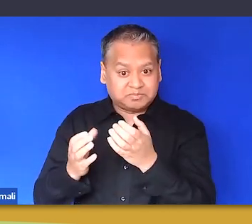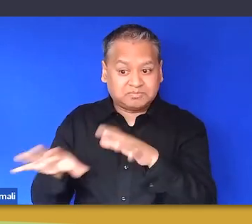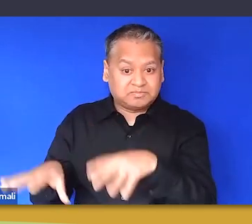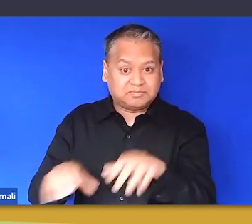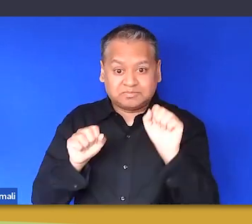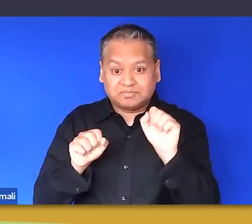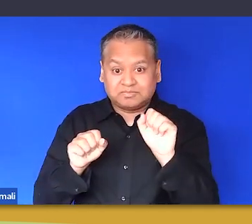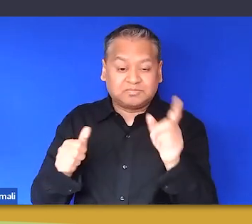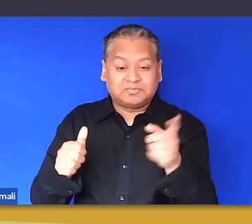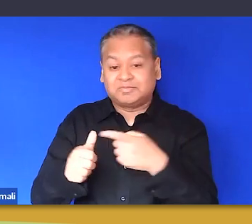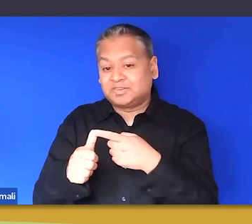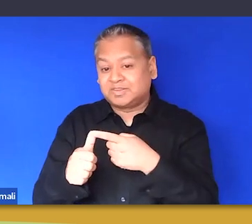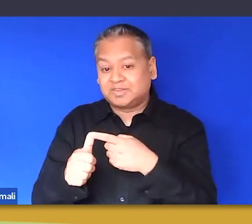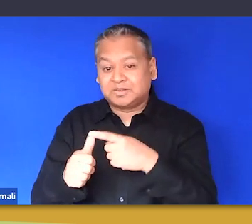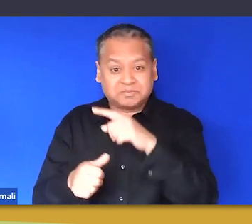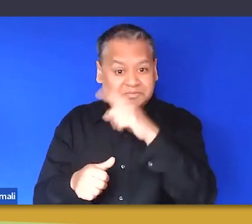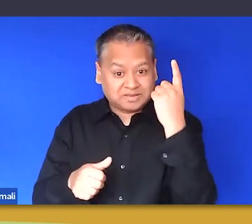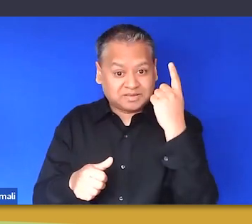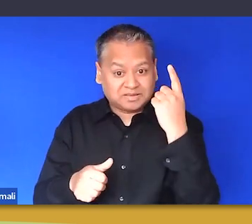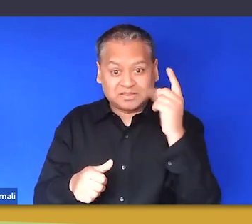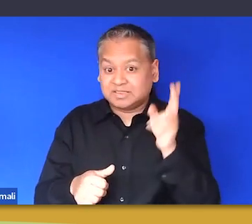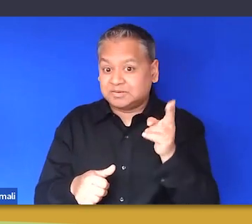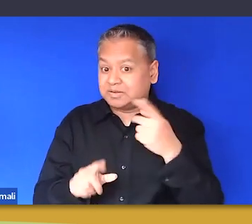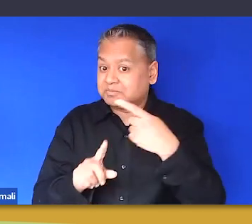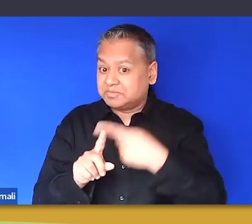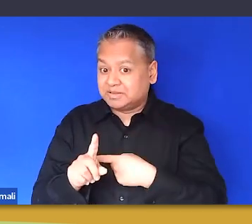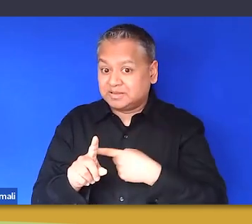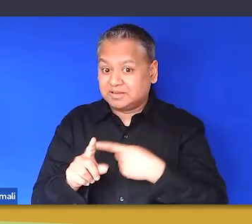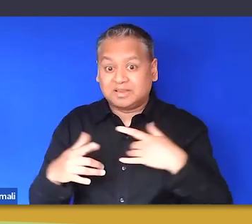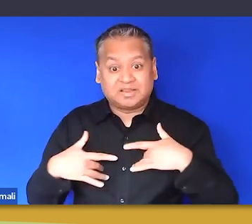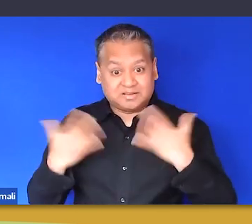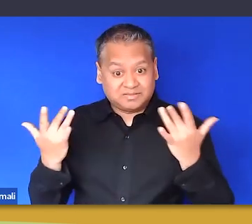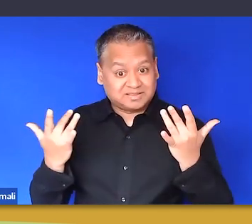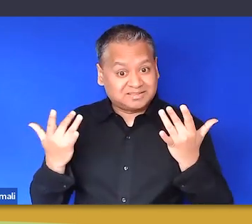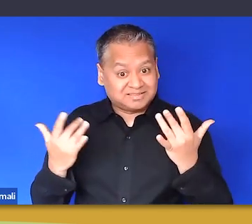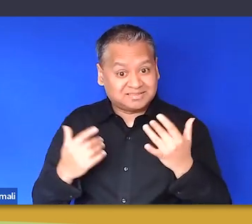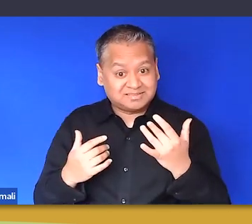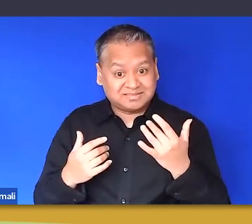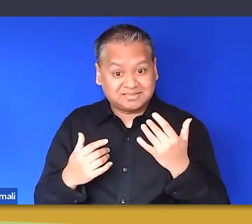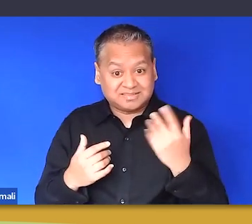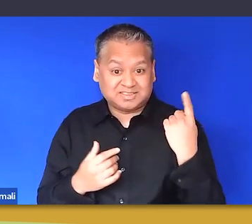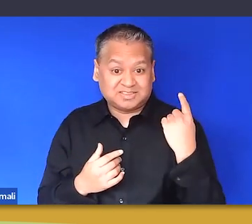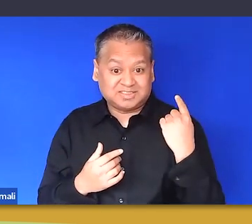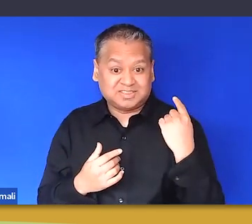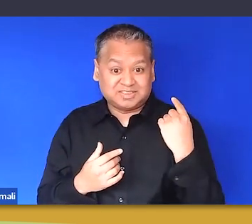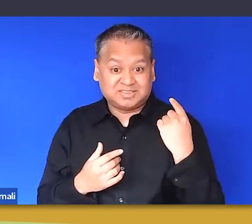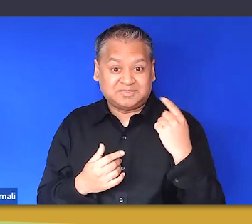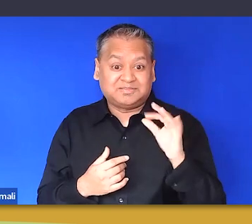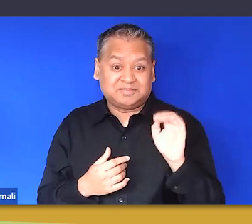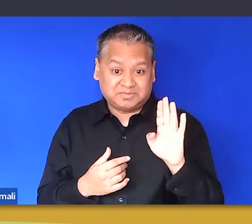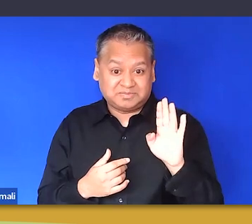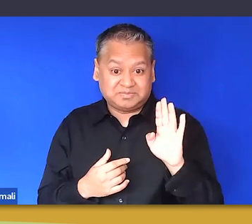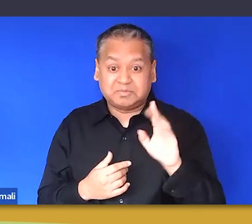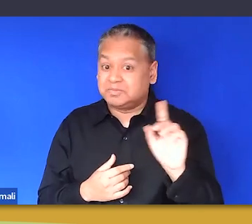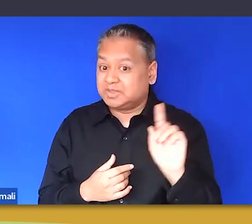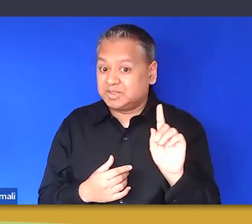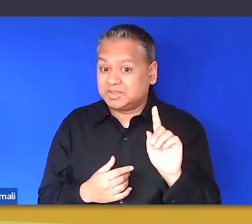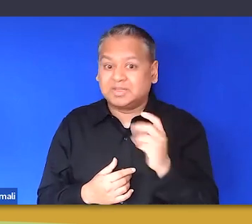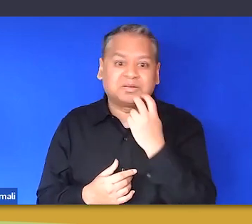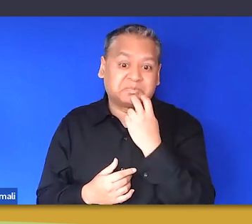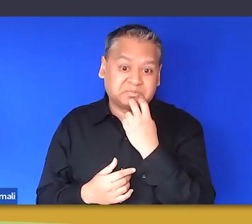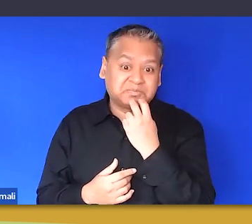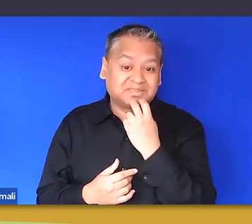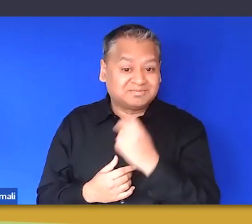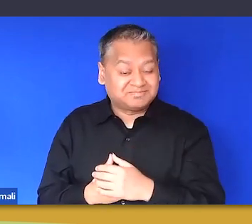Kamloops. This event gave the opportunity, the chance to share stories, promote their diverse culture, and hear